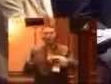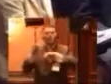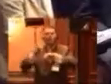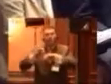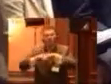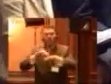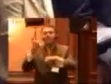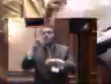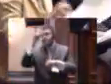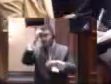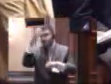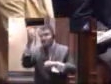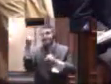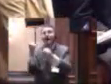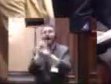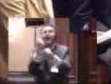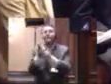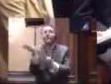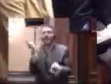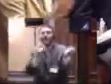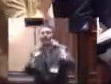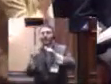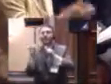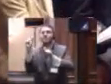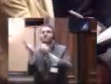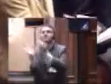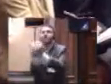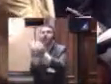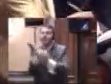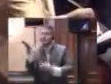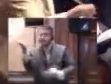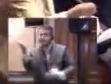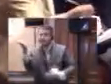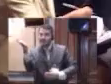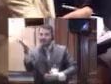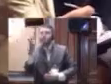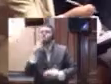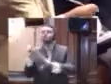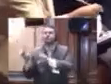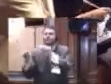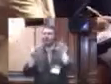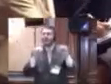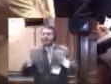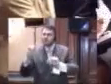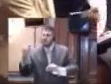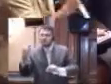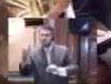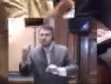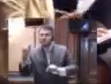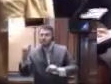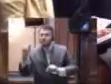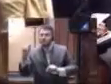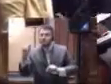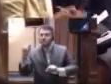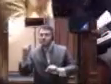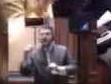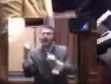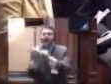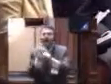also joining the many and varied structures that have been established every day in